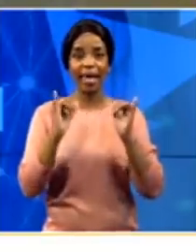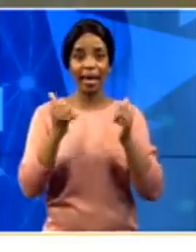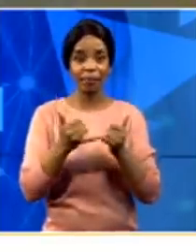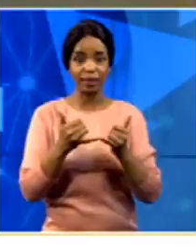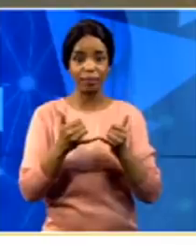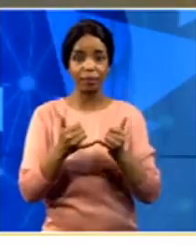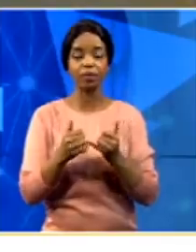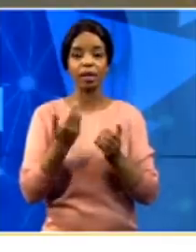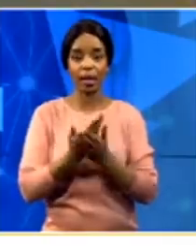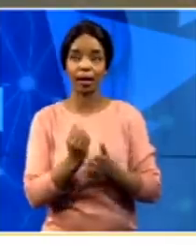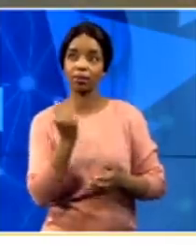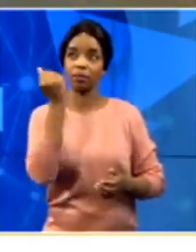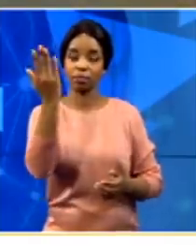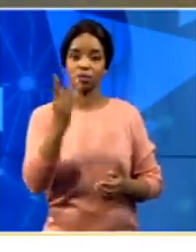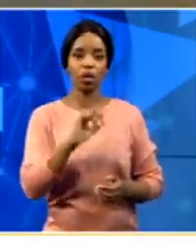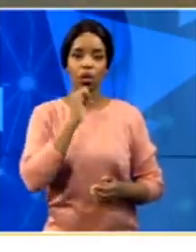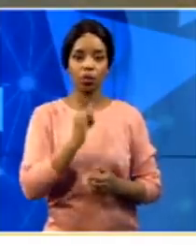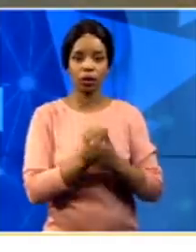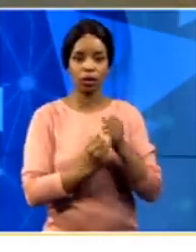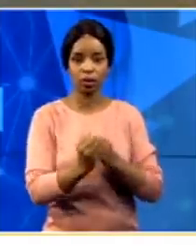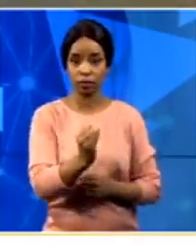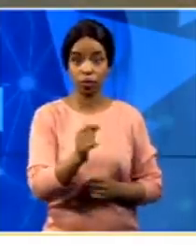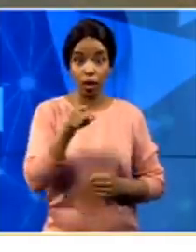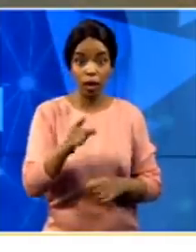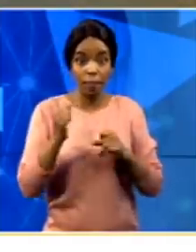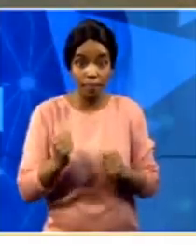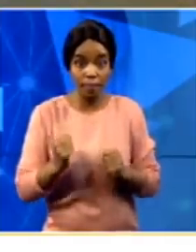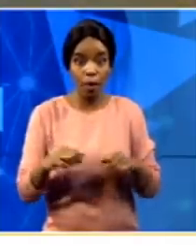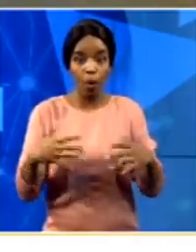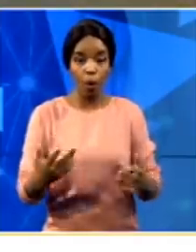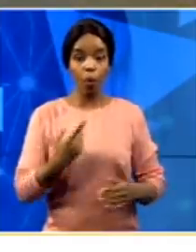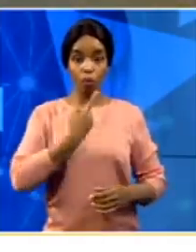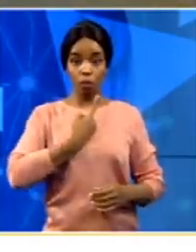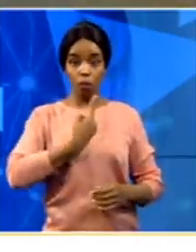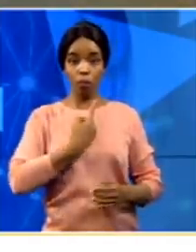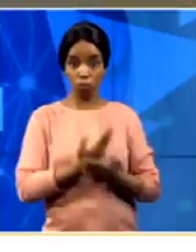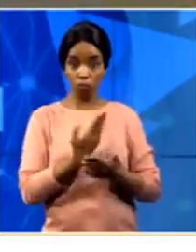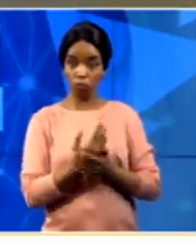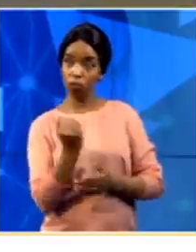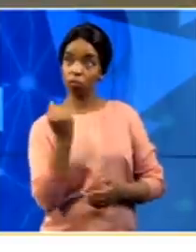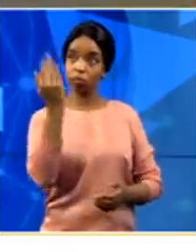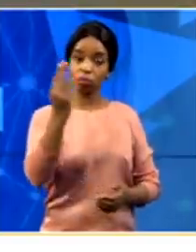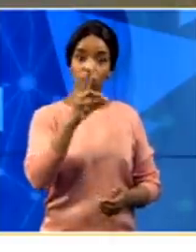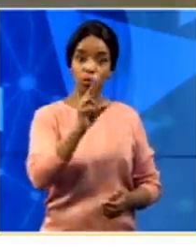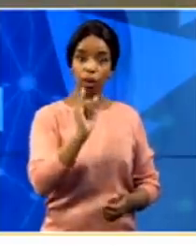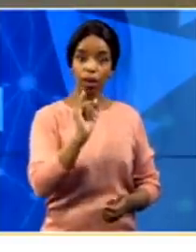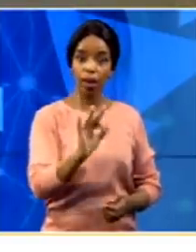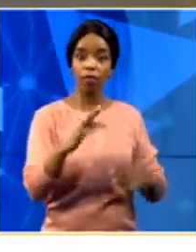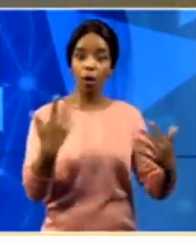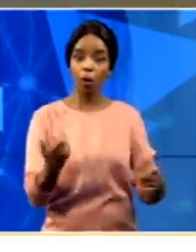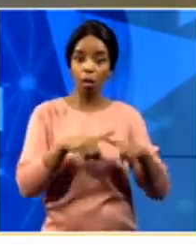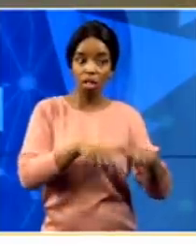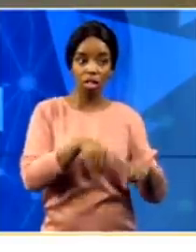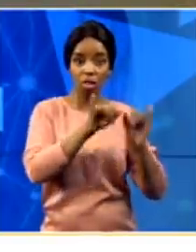individuals. Is this still the situation, or has that changed now? Can you as an individual come as opposed to having to come